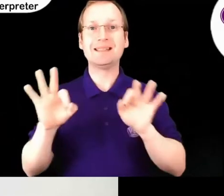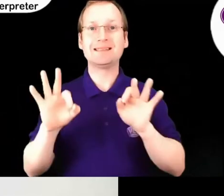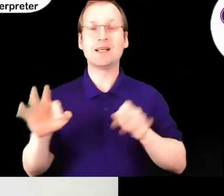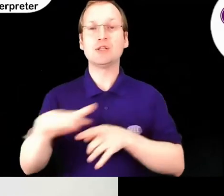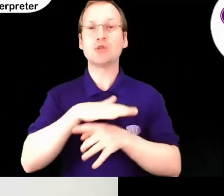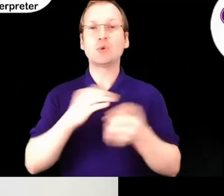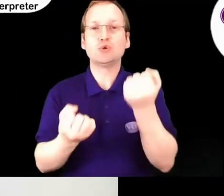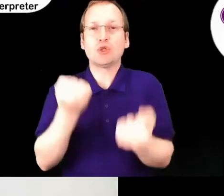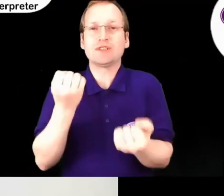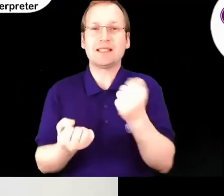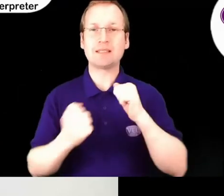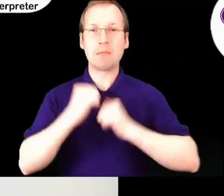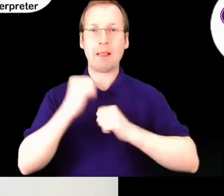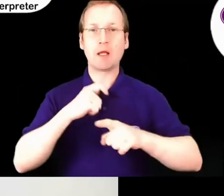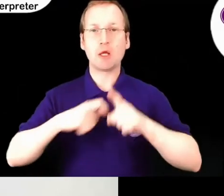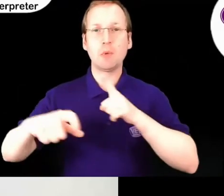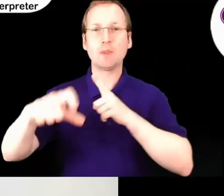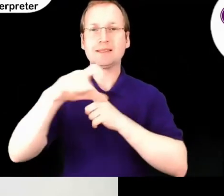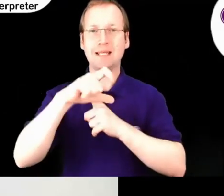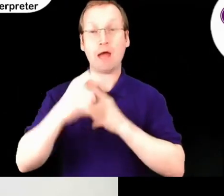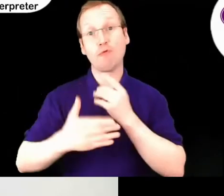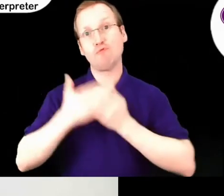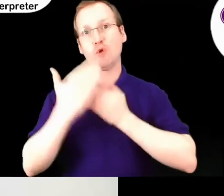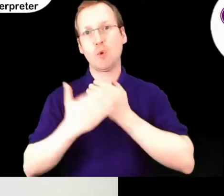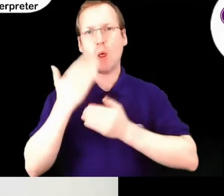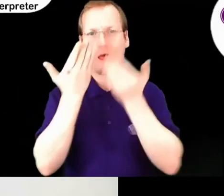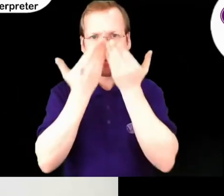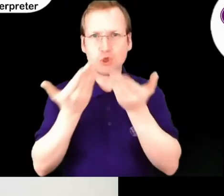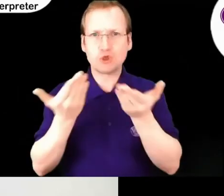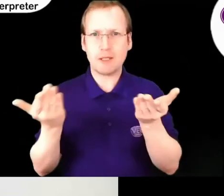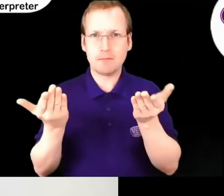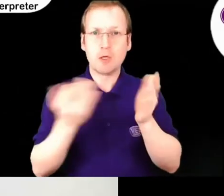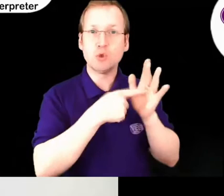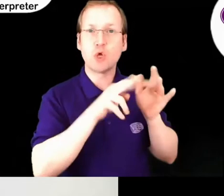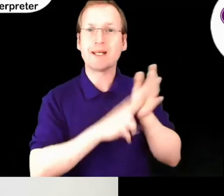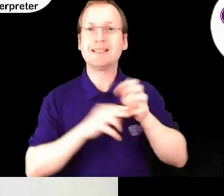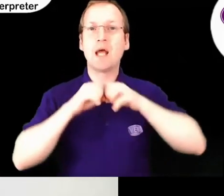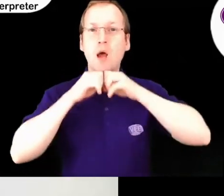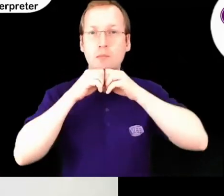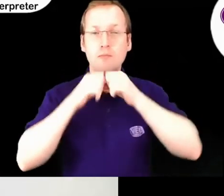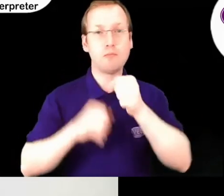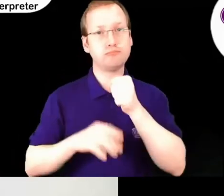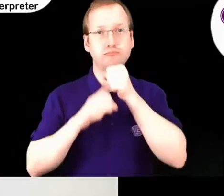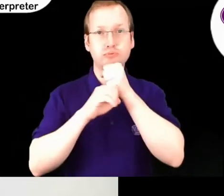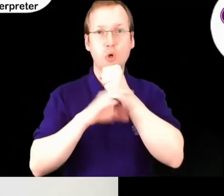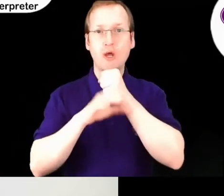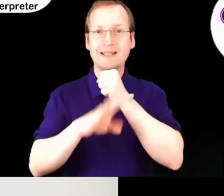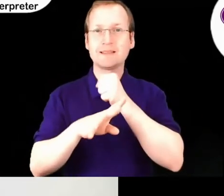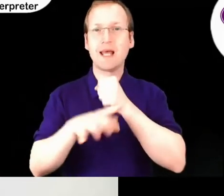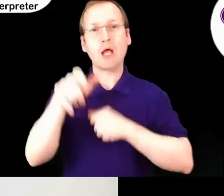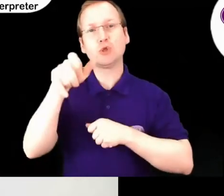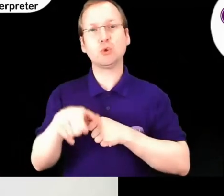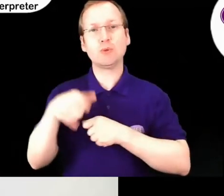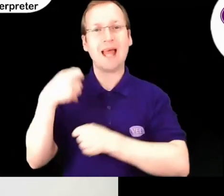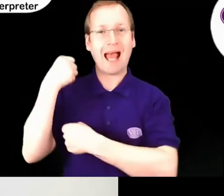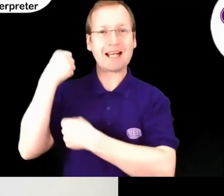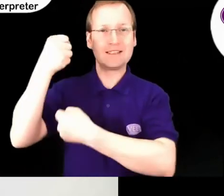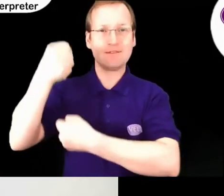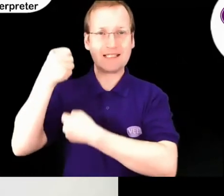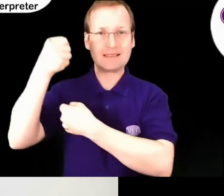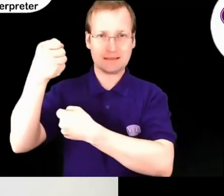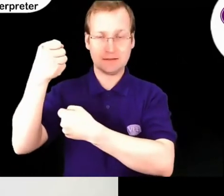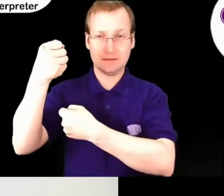rebuilding community, and renewal of worship. John is also a broadcaster and former student activist. He works